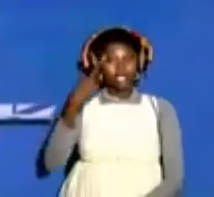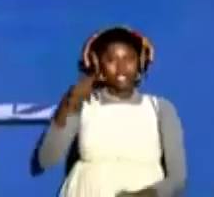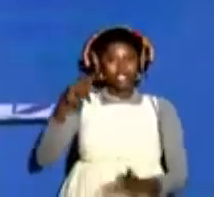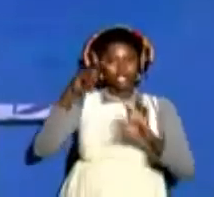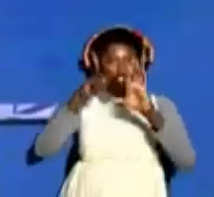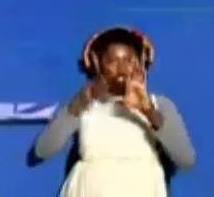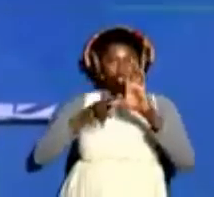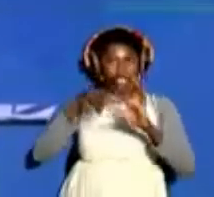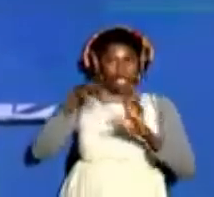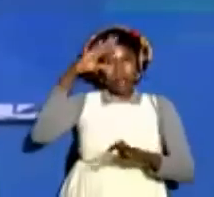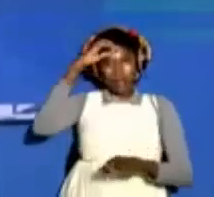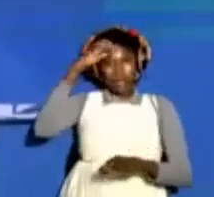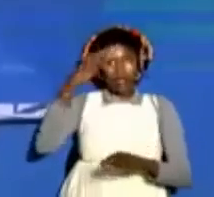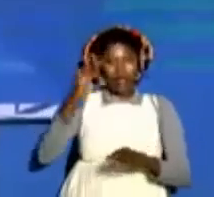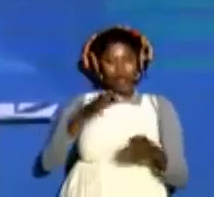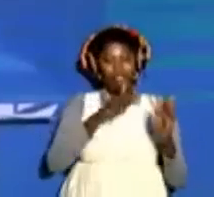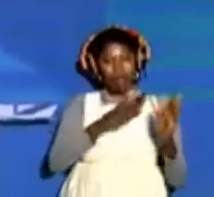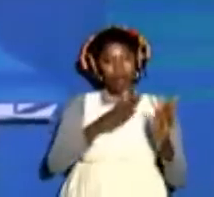chairman of the Central Planning.